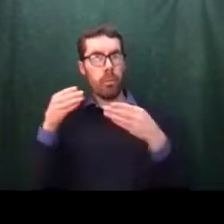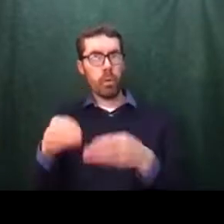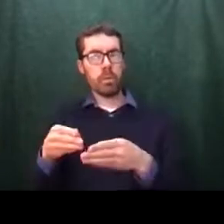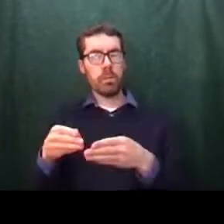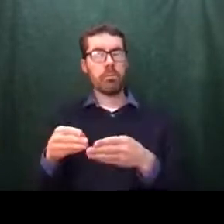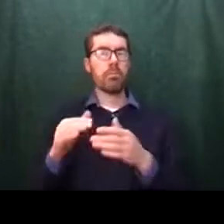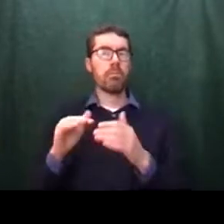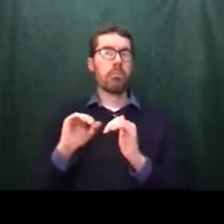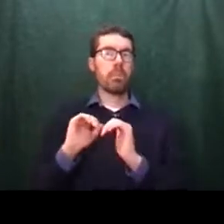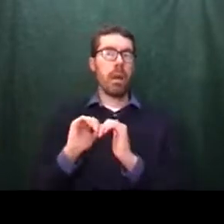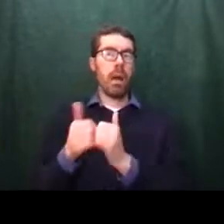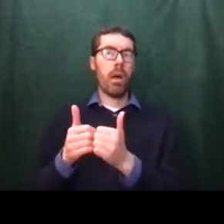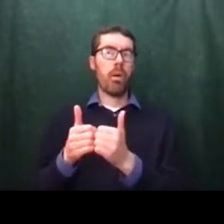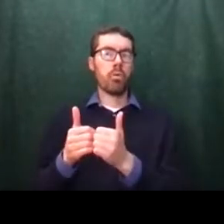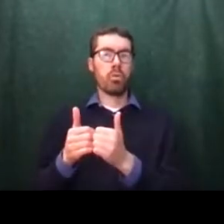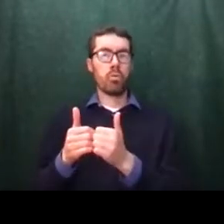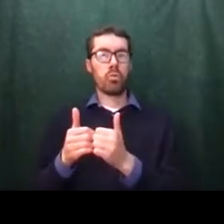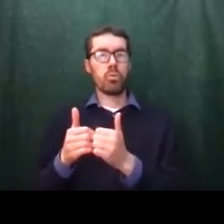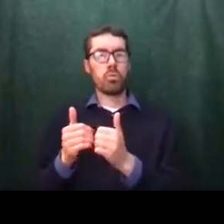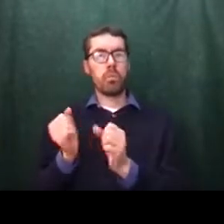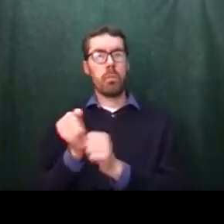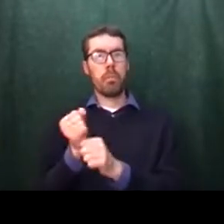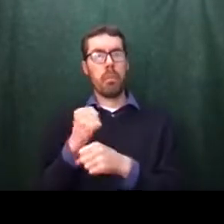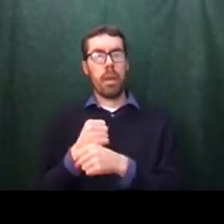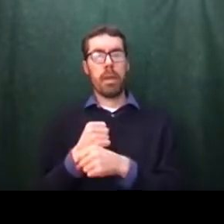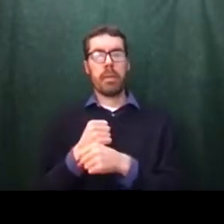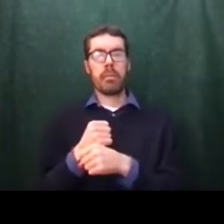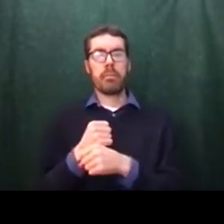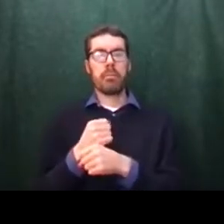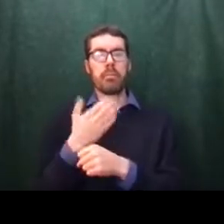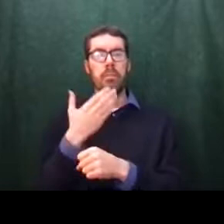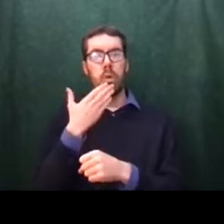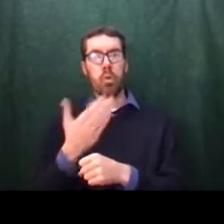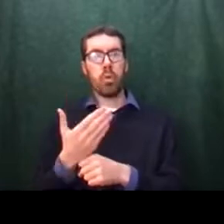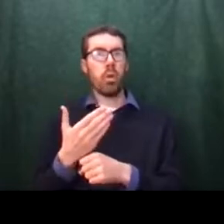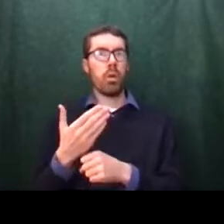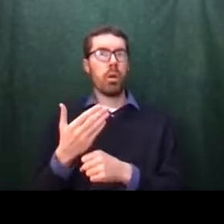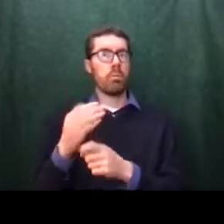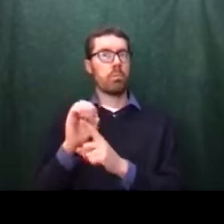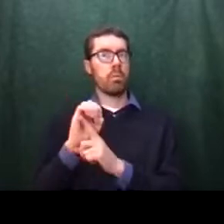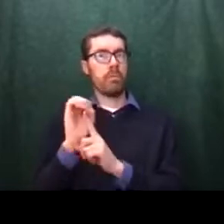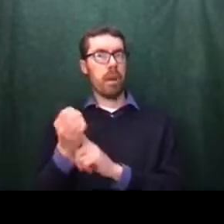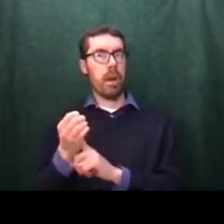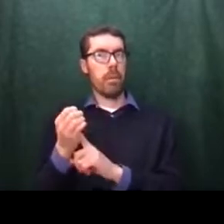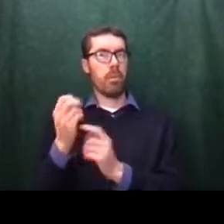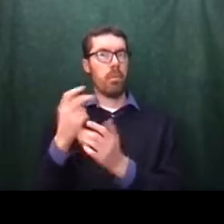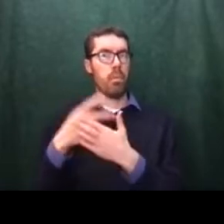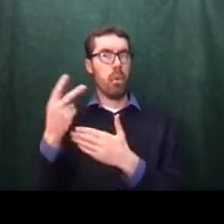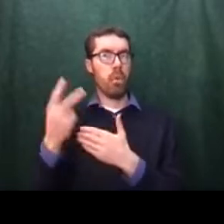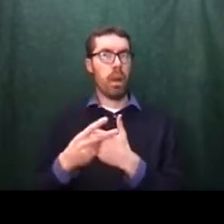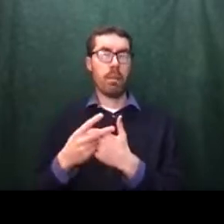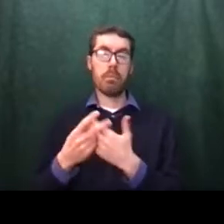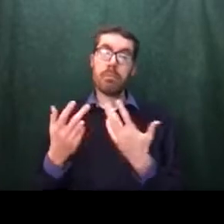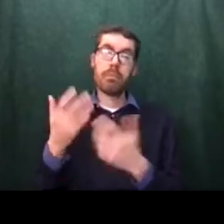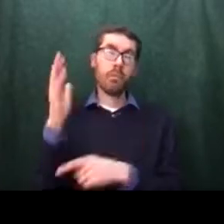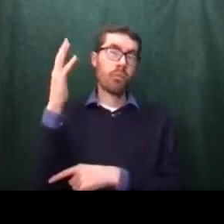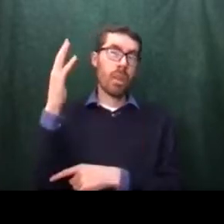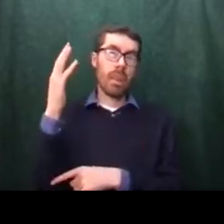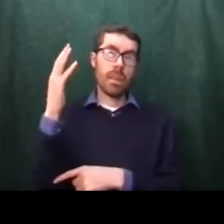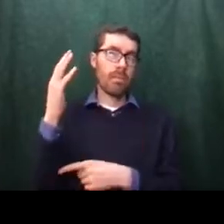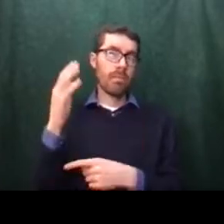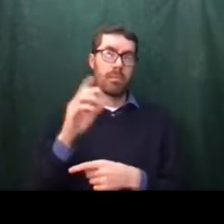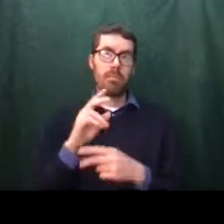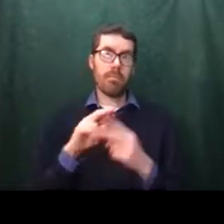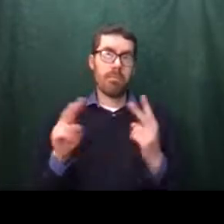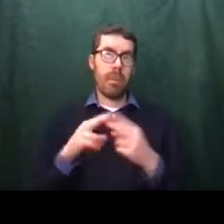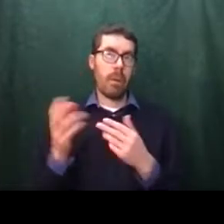how to create a good climate program. And trees, I think, are the easiest one